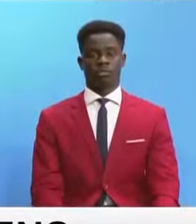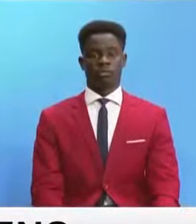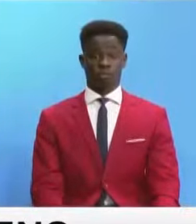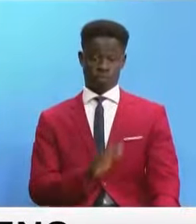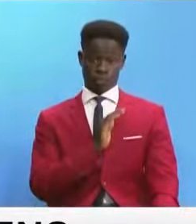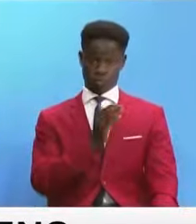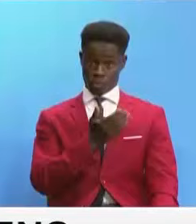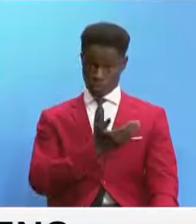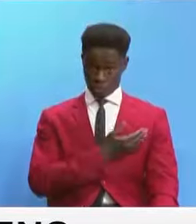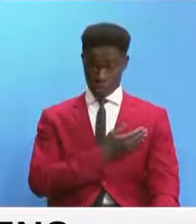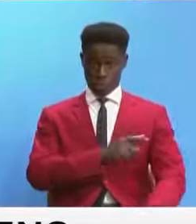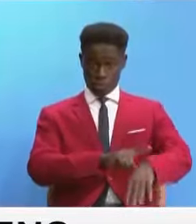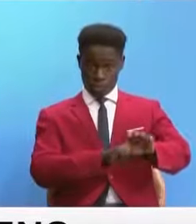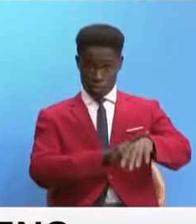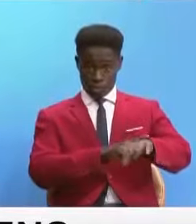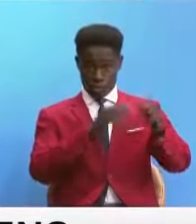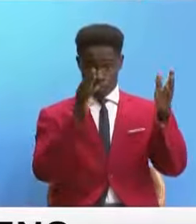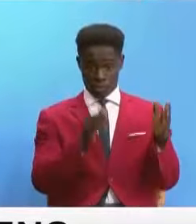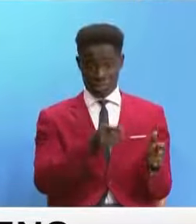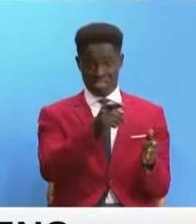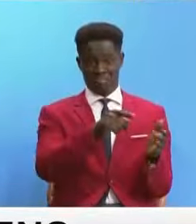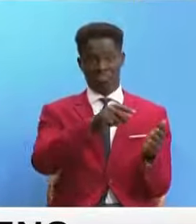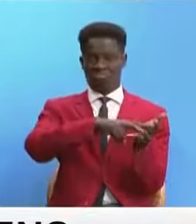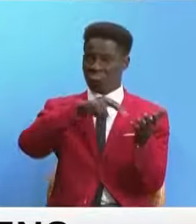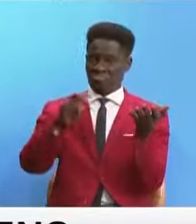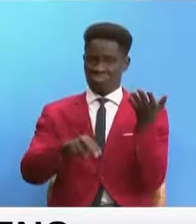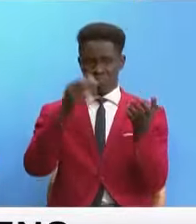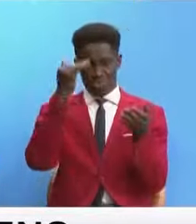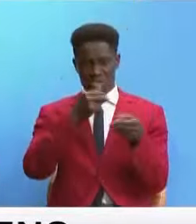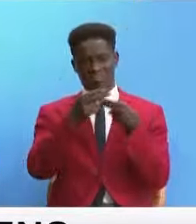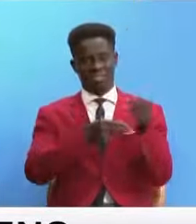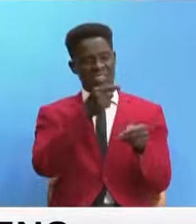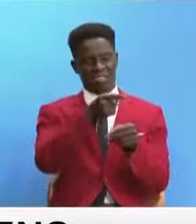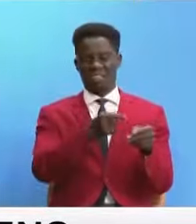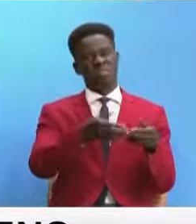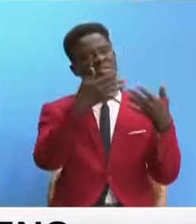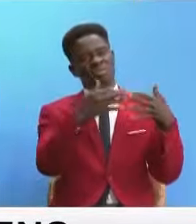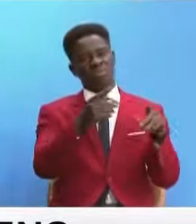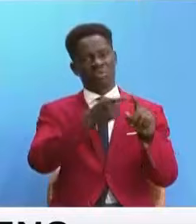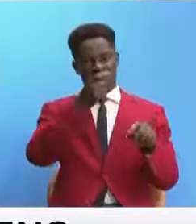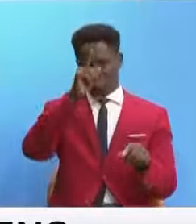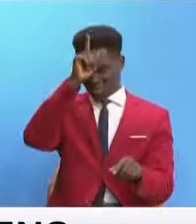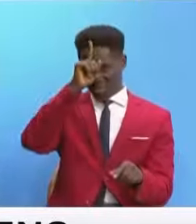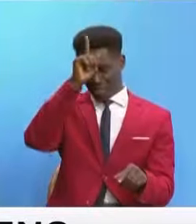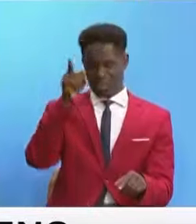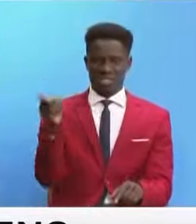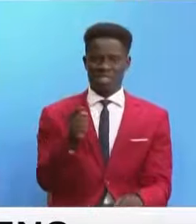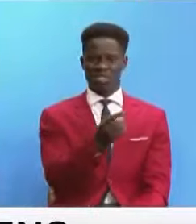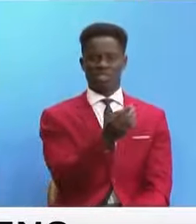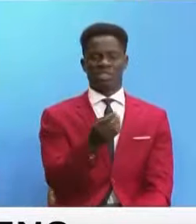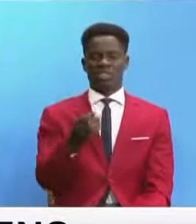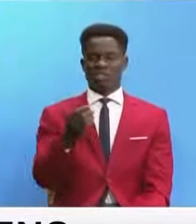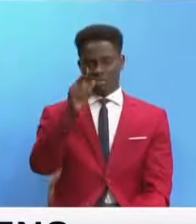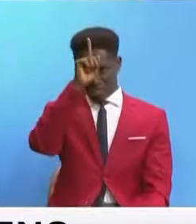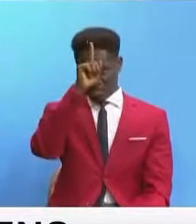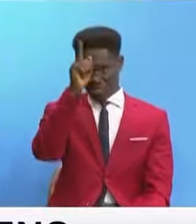the France Olympics after suffering a 4-1 defeat at the hands of German, Kabwe Mayor Patrick Chishala has commended the